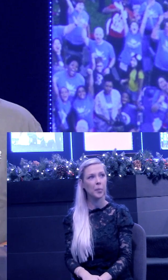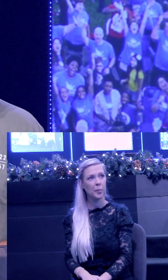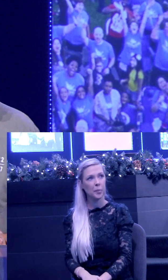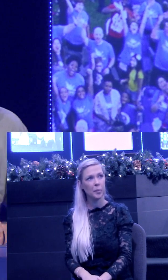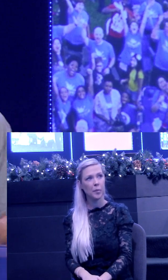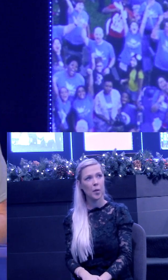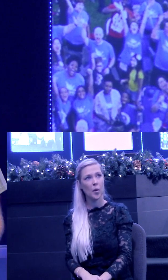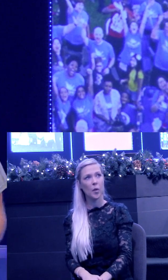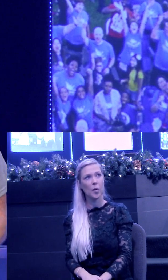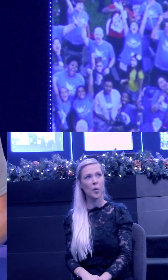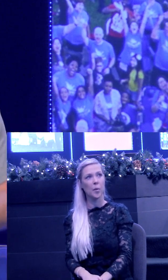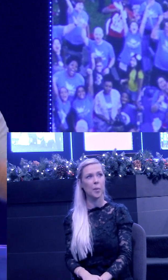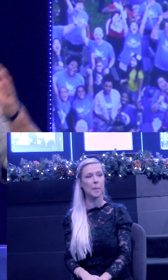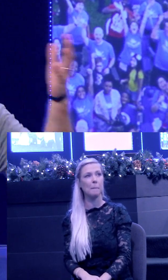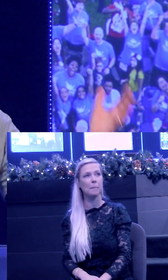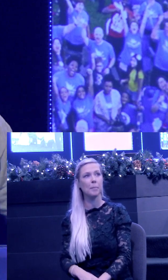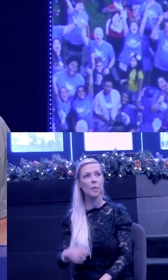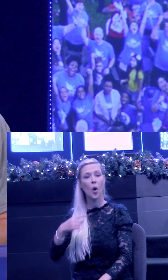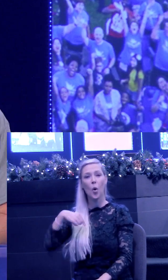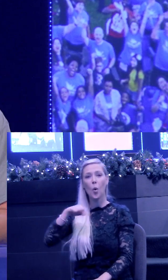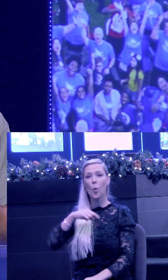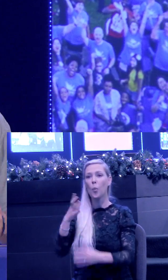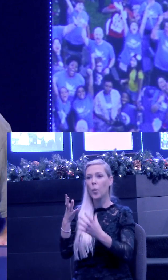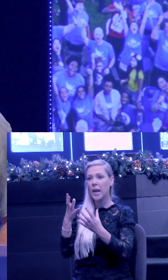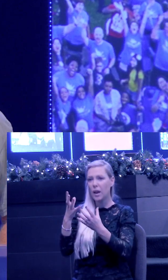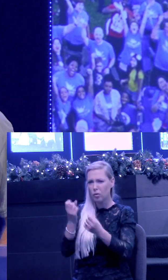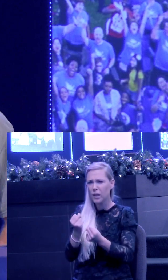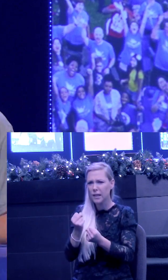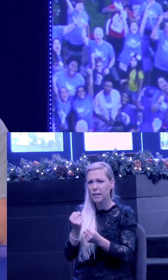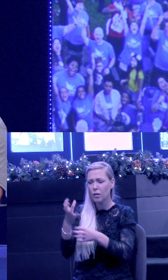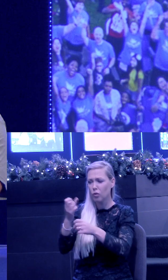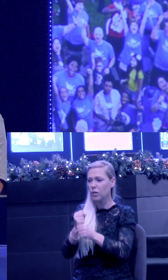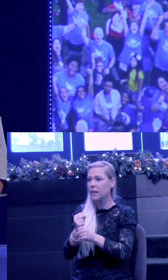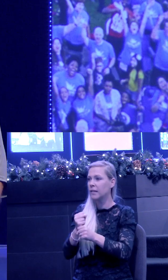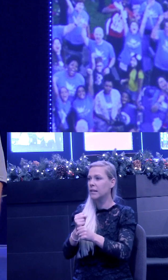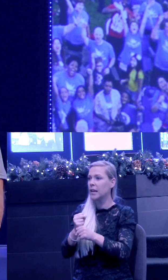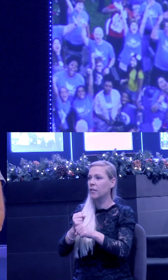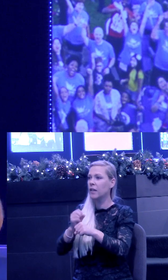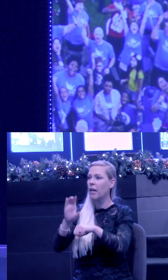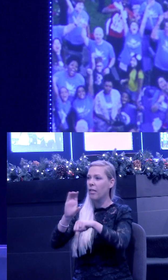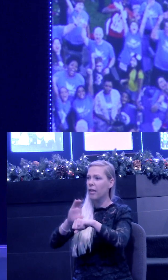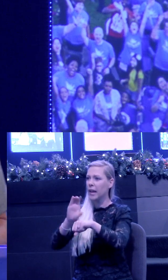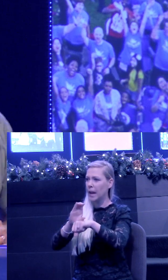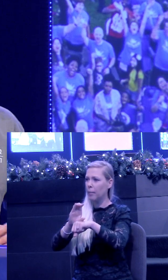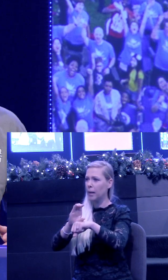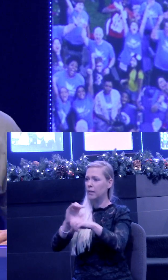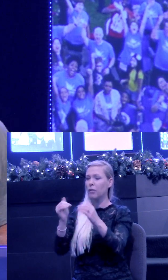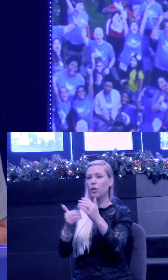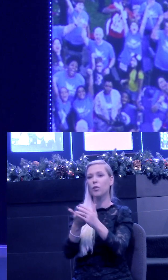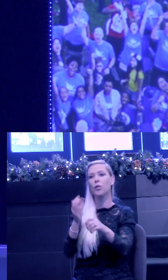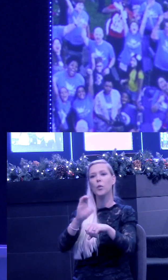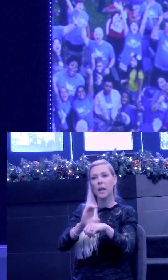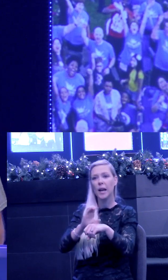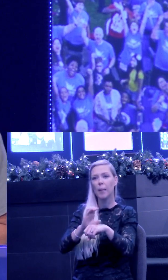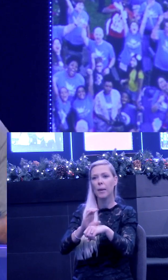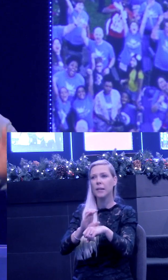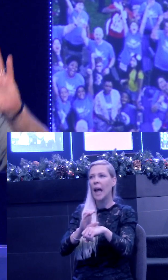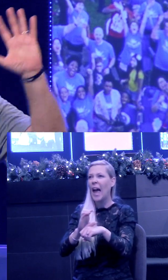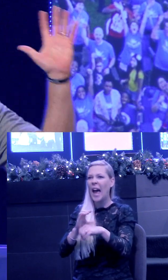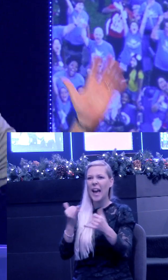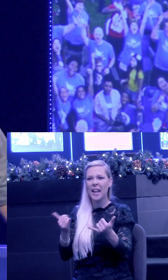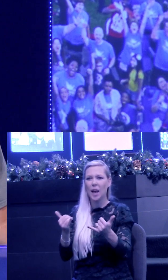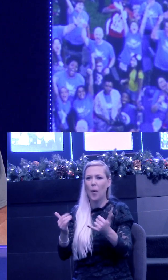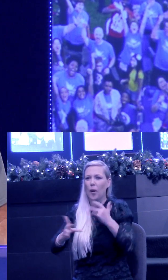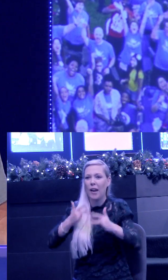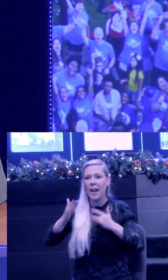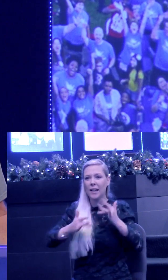that there can be hundreds of people coming to faith, and we're partnering with them, and we're stewarding that gift that they gave to us, and